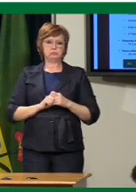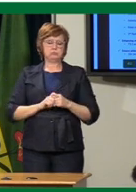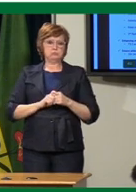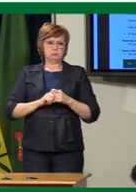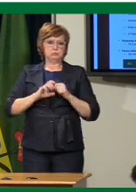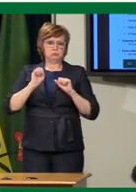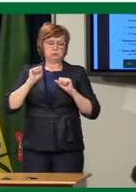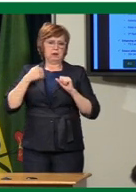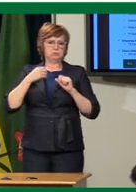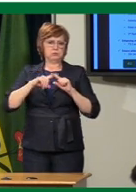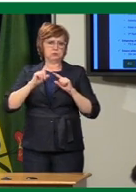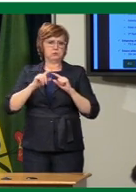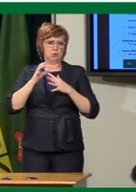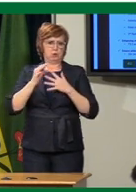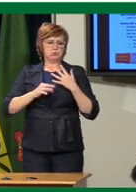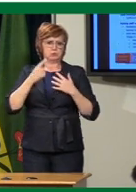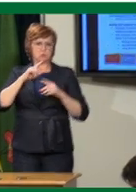requirements.